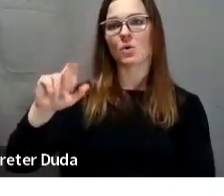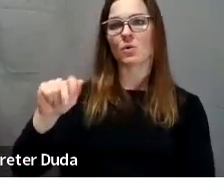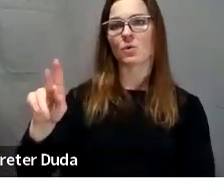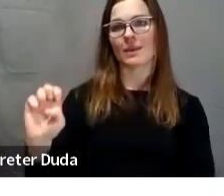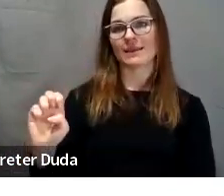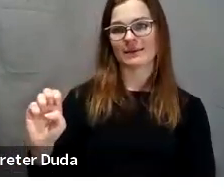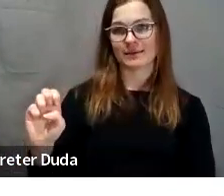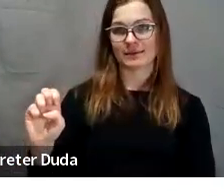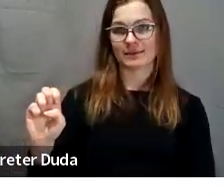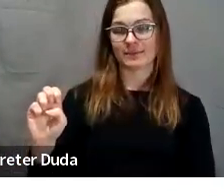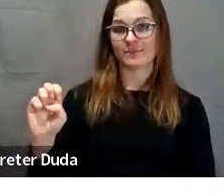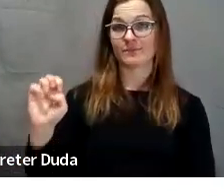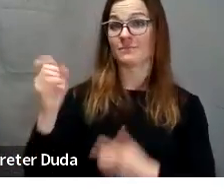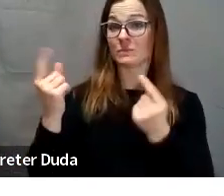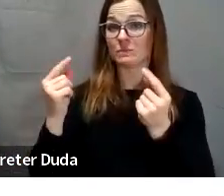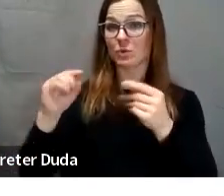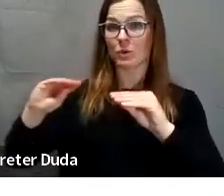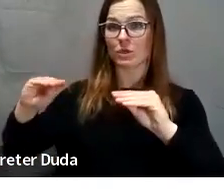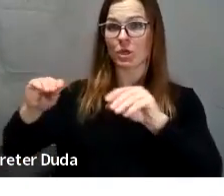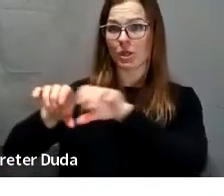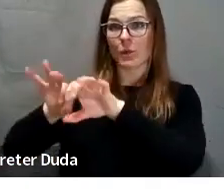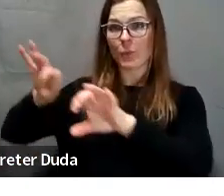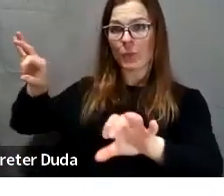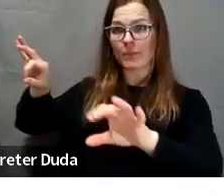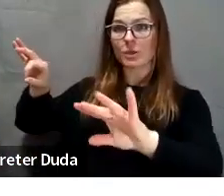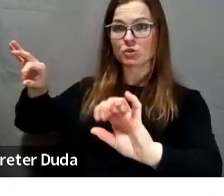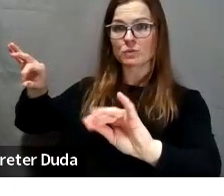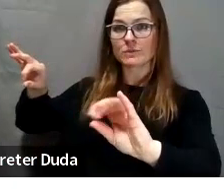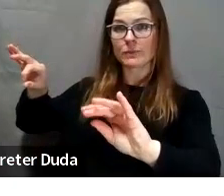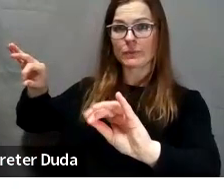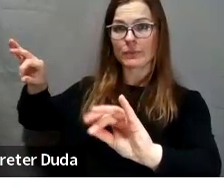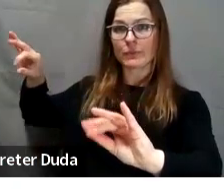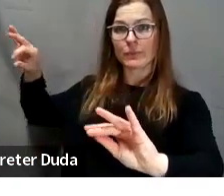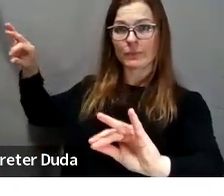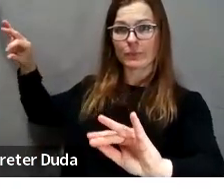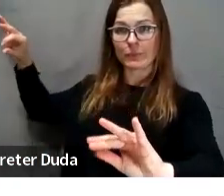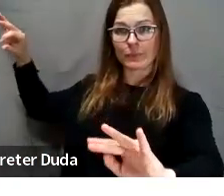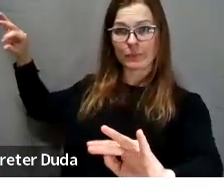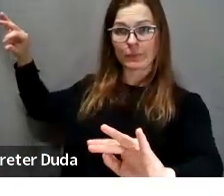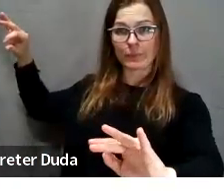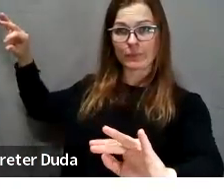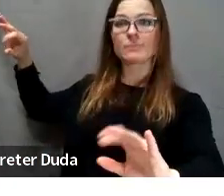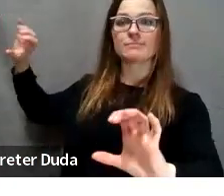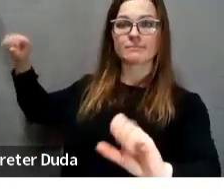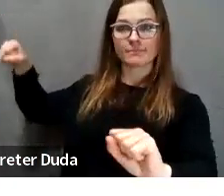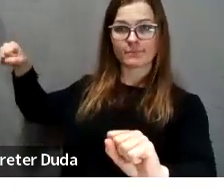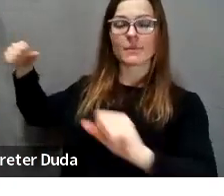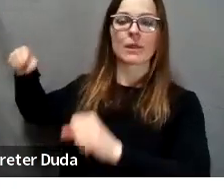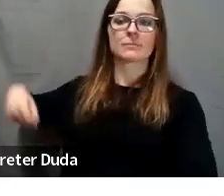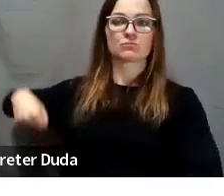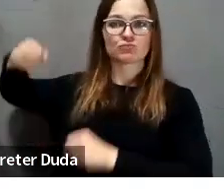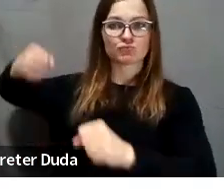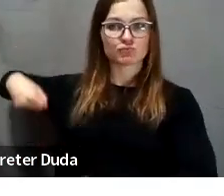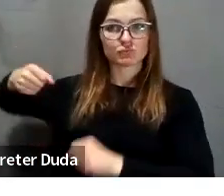this rake does is you just twist it and you're able to extend it to the height that you may need. And